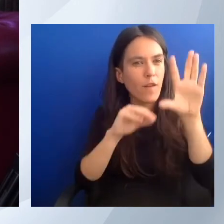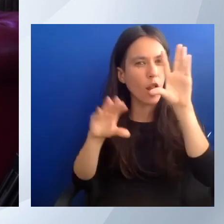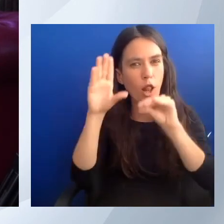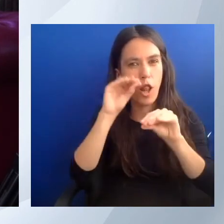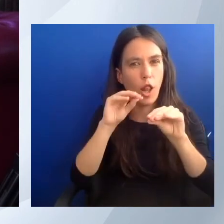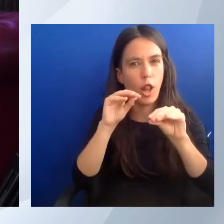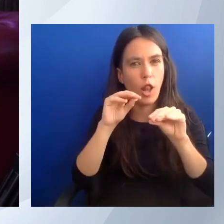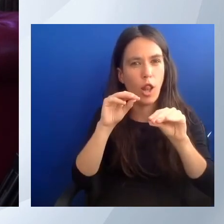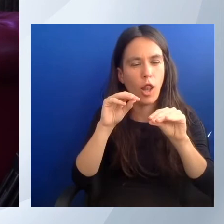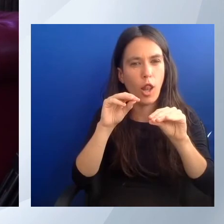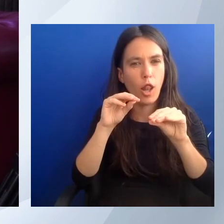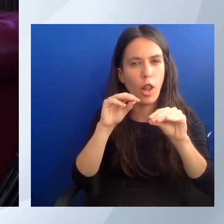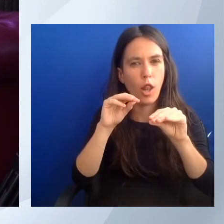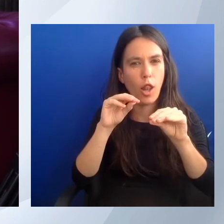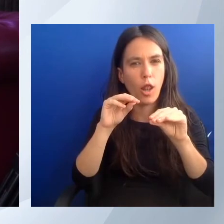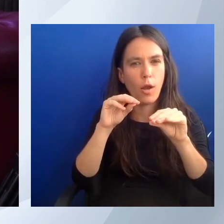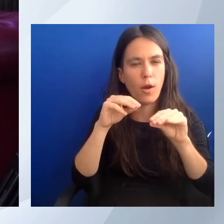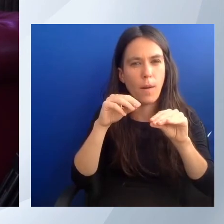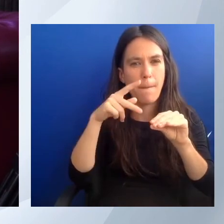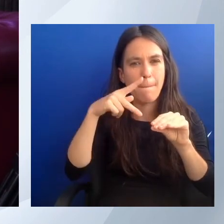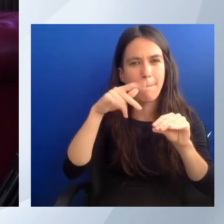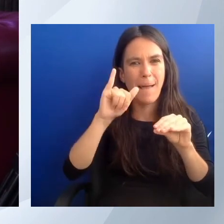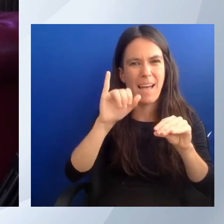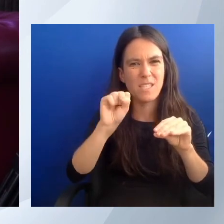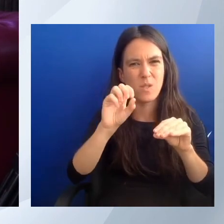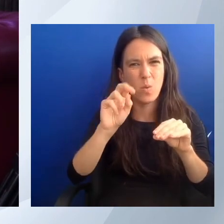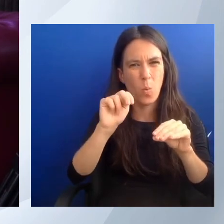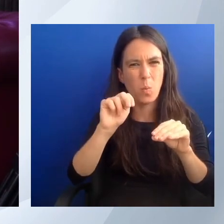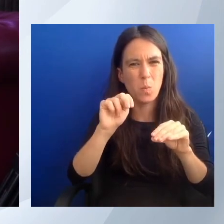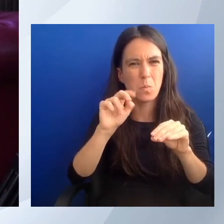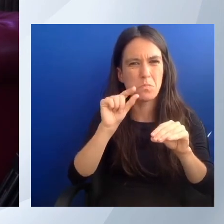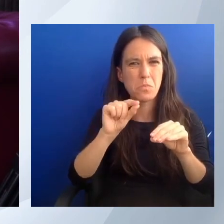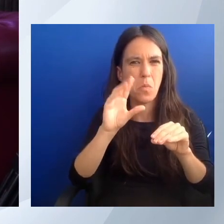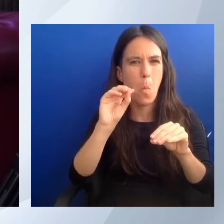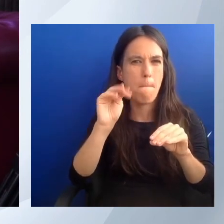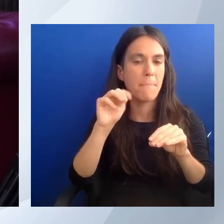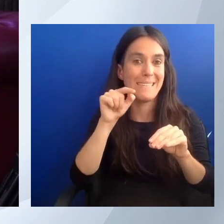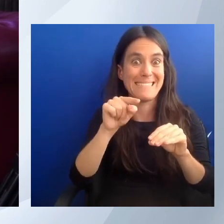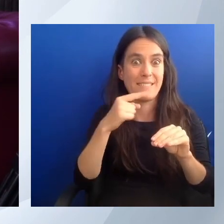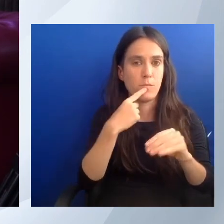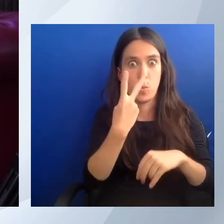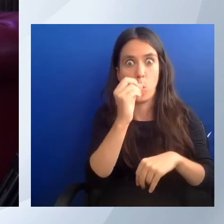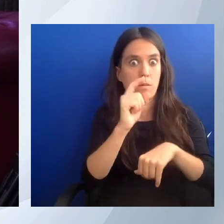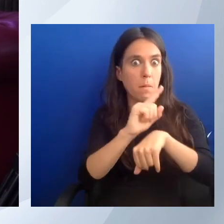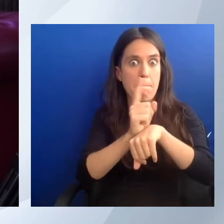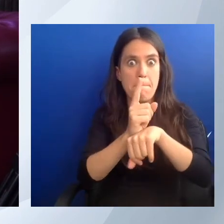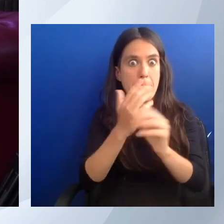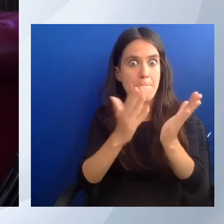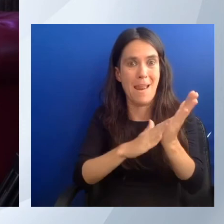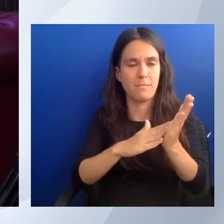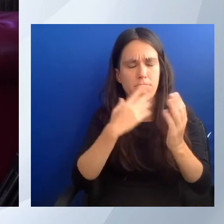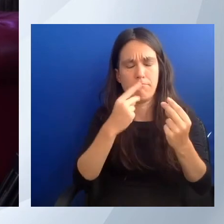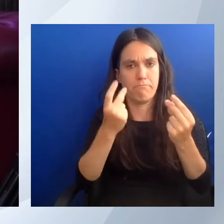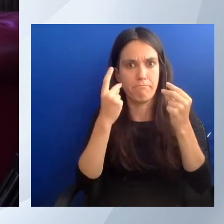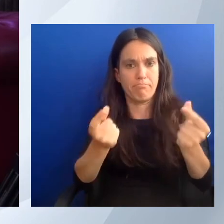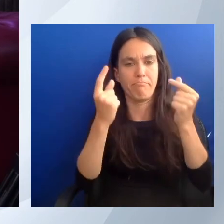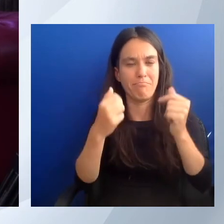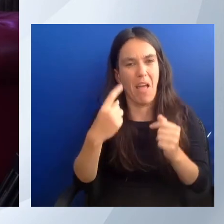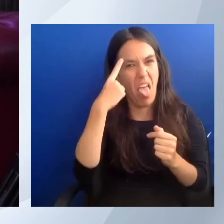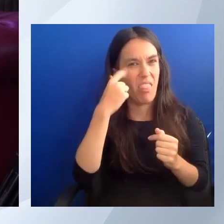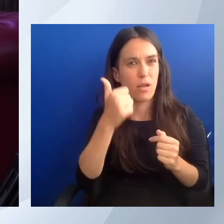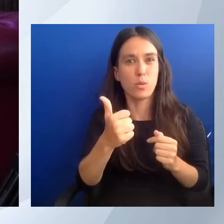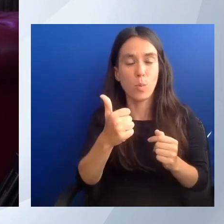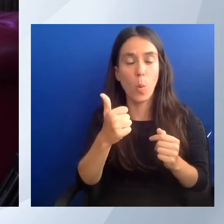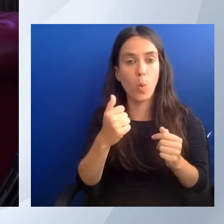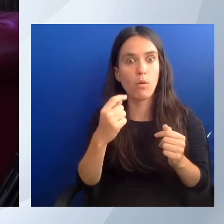cool website, learnpython.org, that has a great tutorial. You can get started in 20 minutes, and that's pretty amazing to me. And